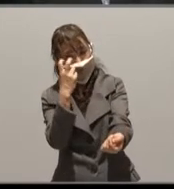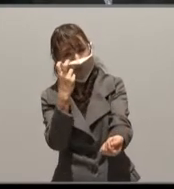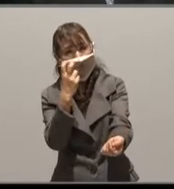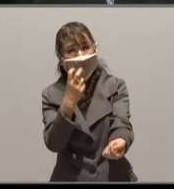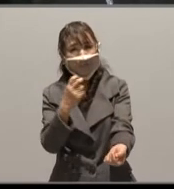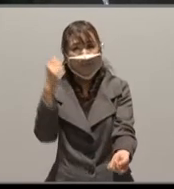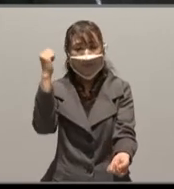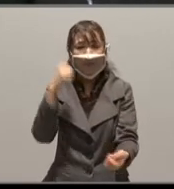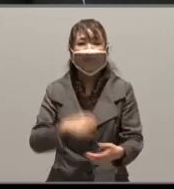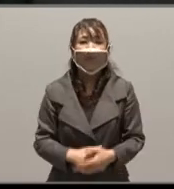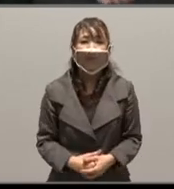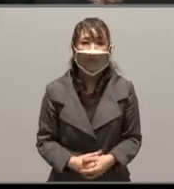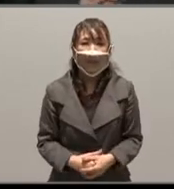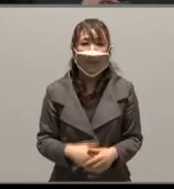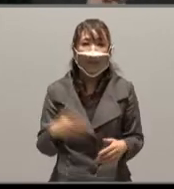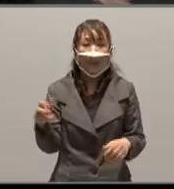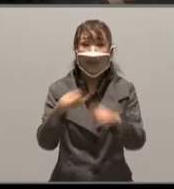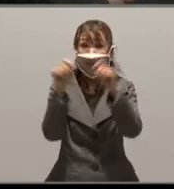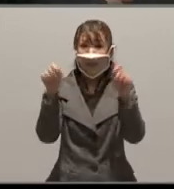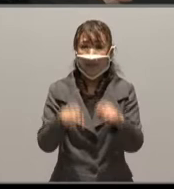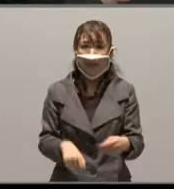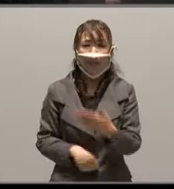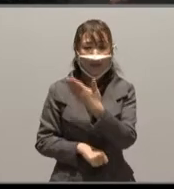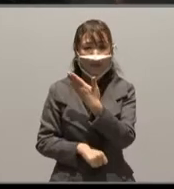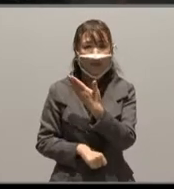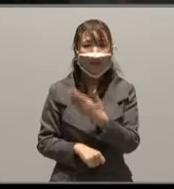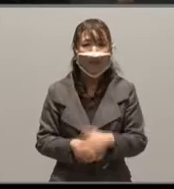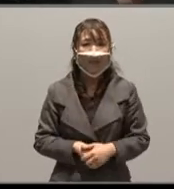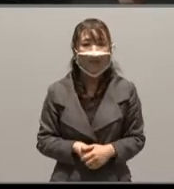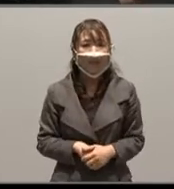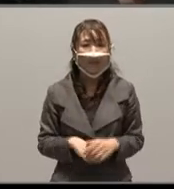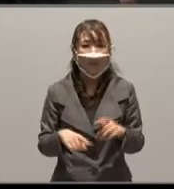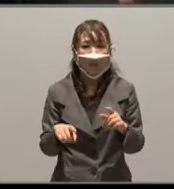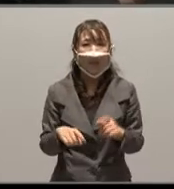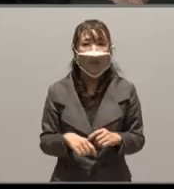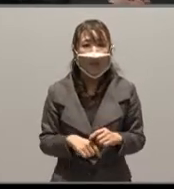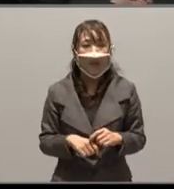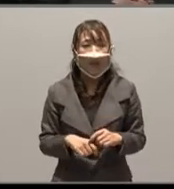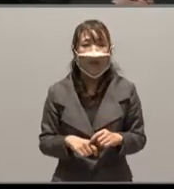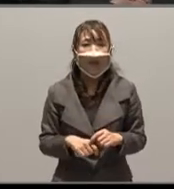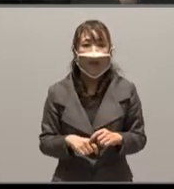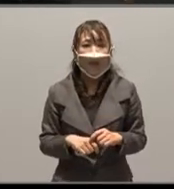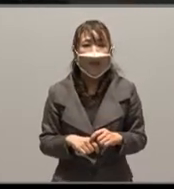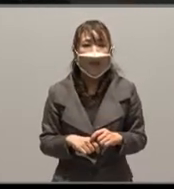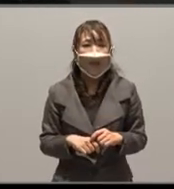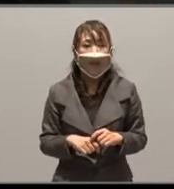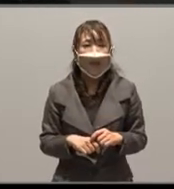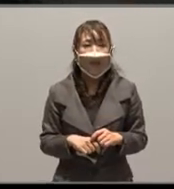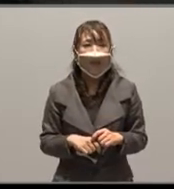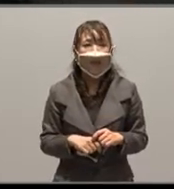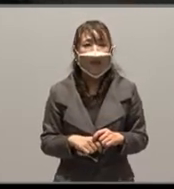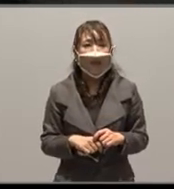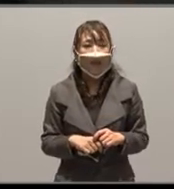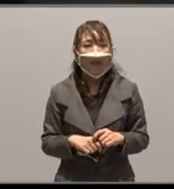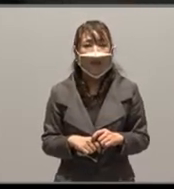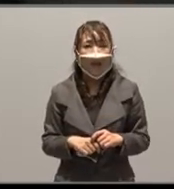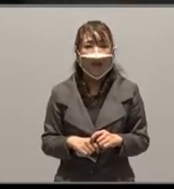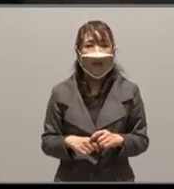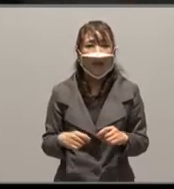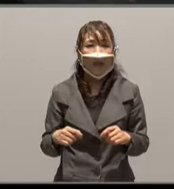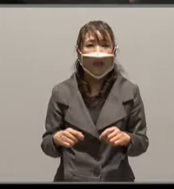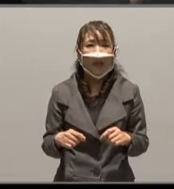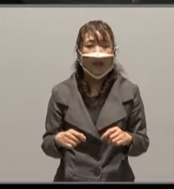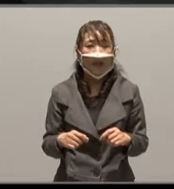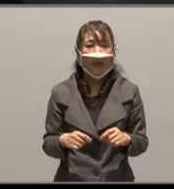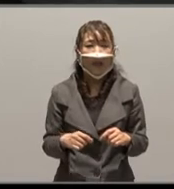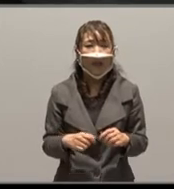point. So this was a Asakusa area without any trees, and this is the result. And you can see the systolic and